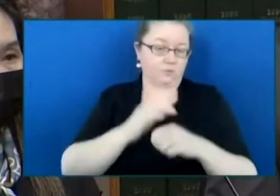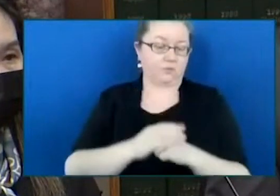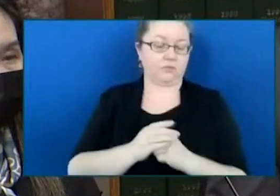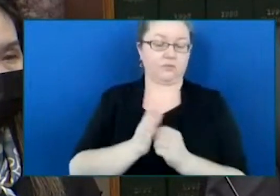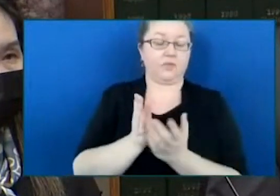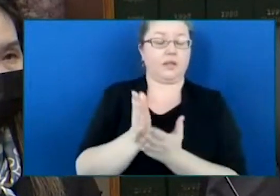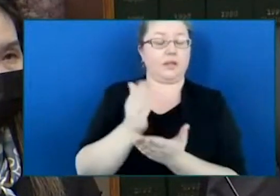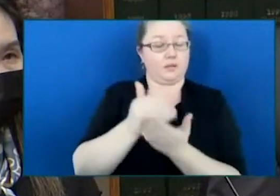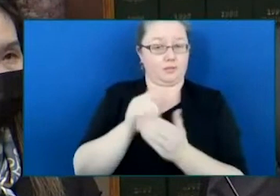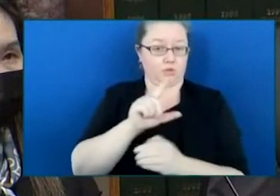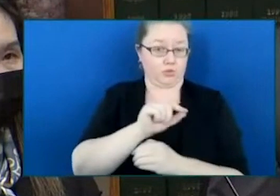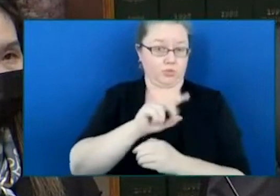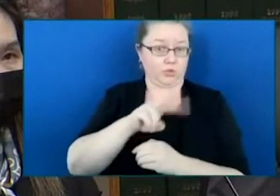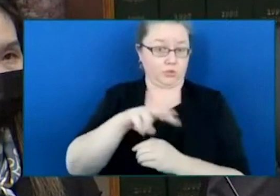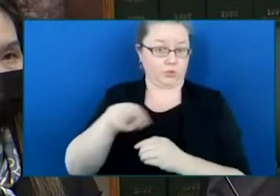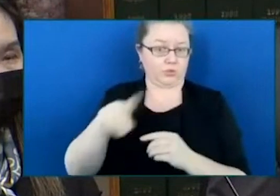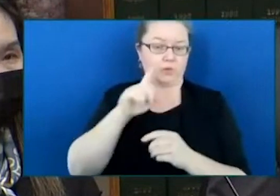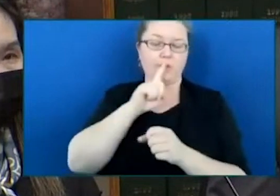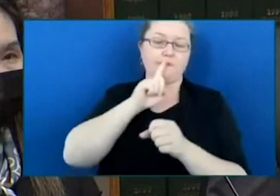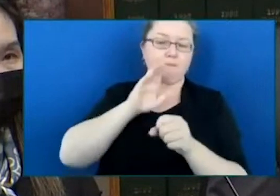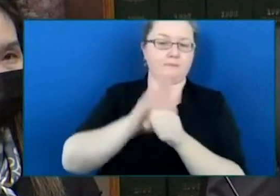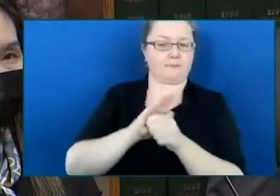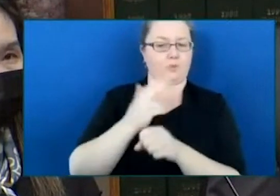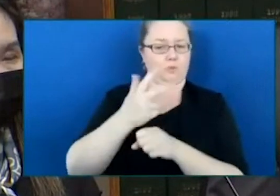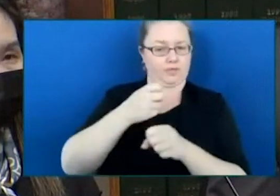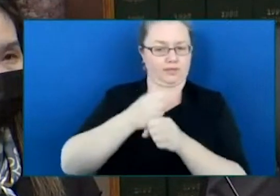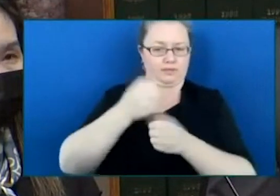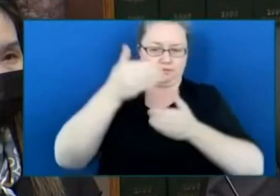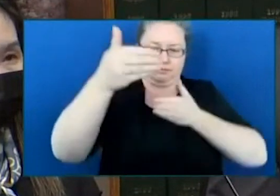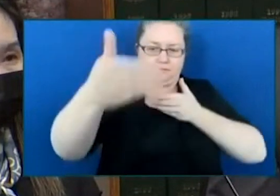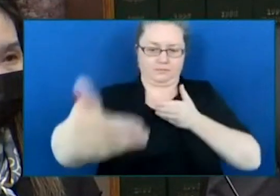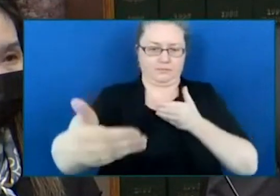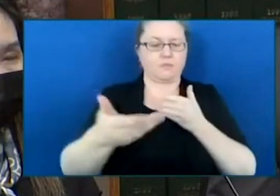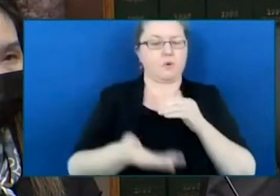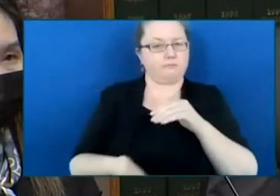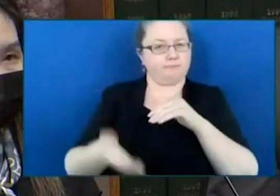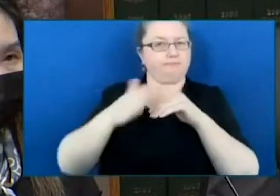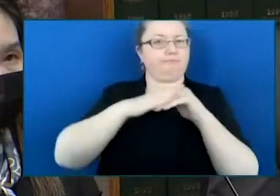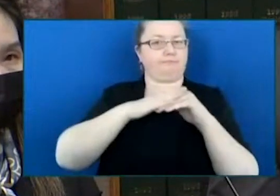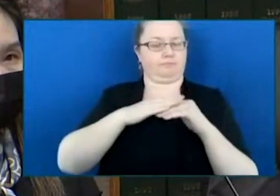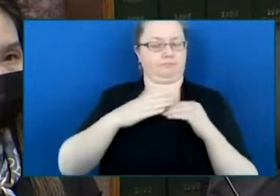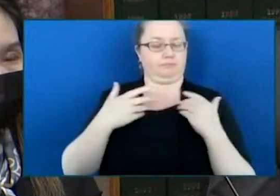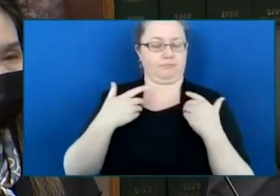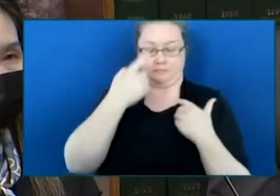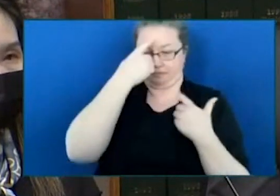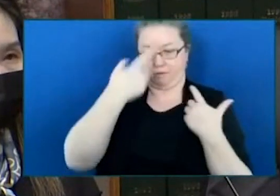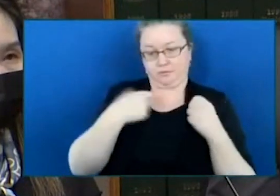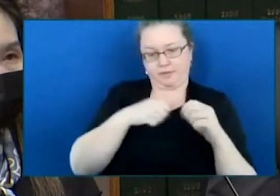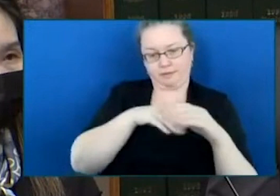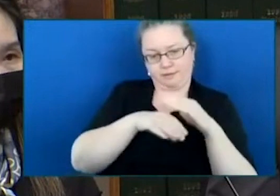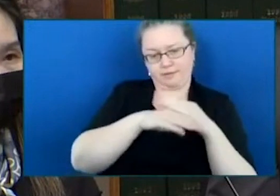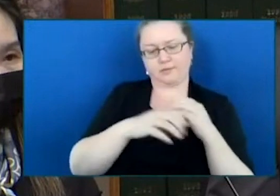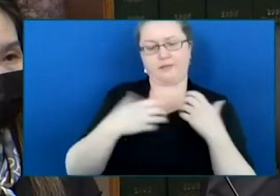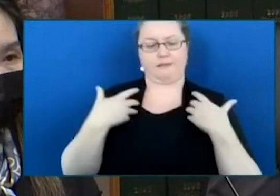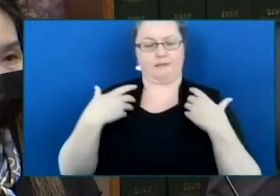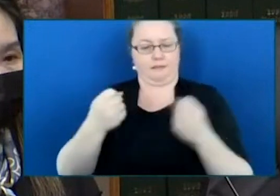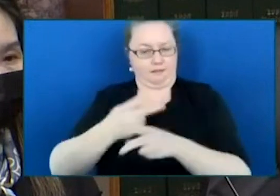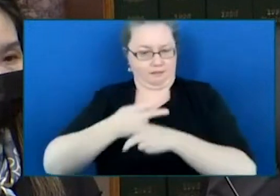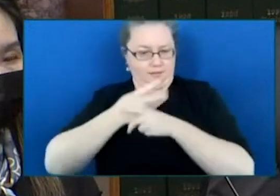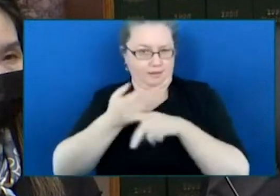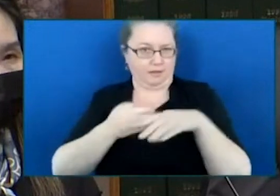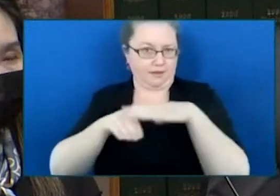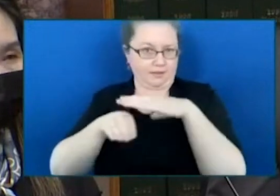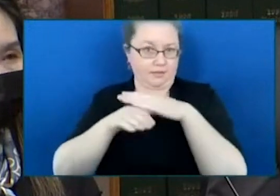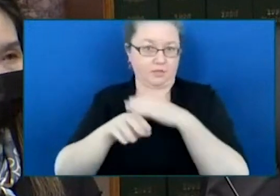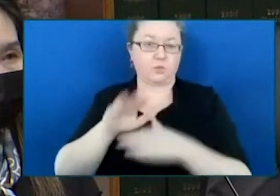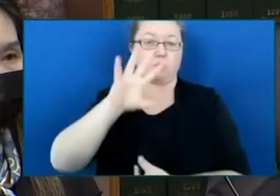billion over 3 years to build an even stronger health and mental health care system for British Columbians. We are adding $300 million over